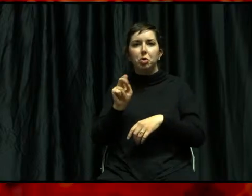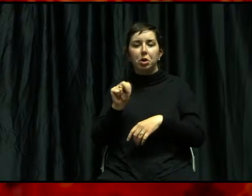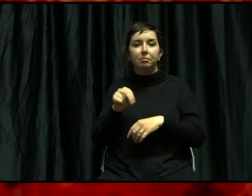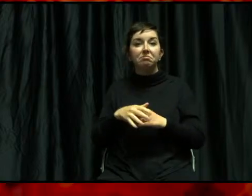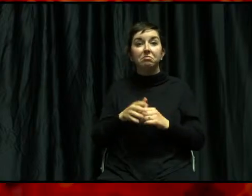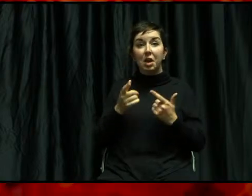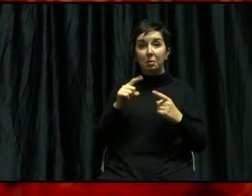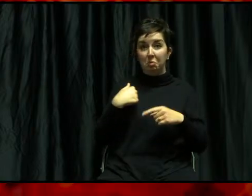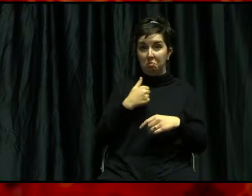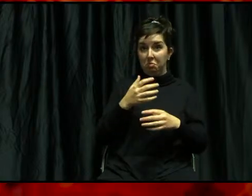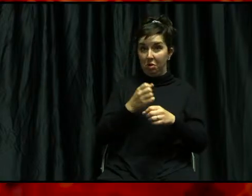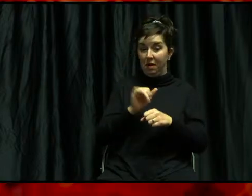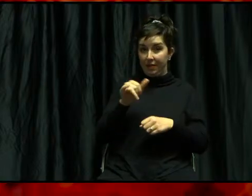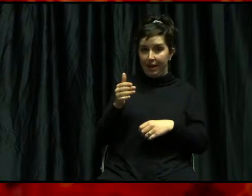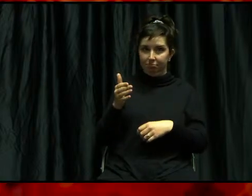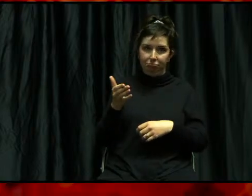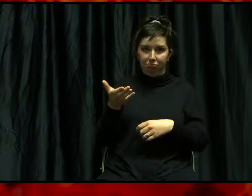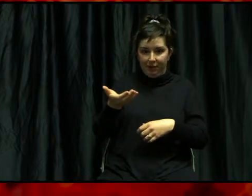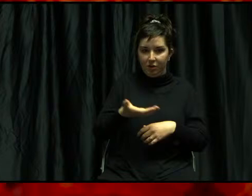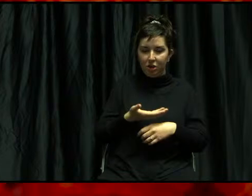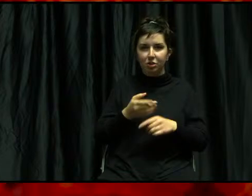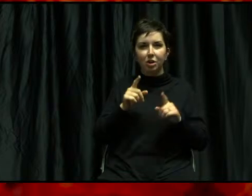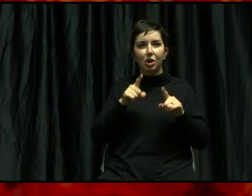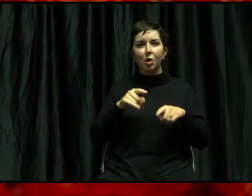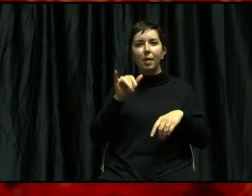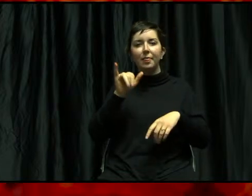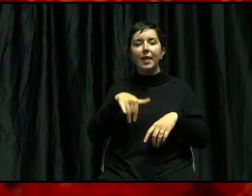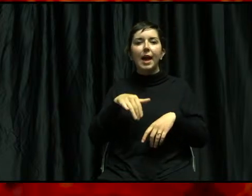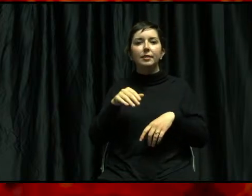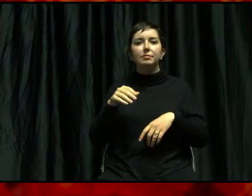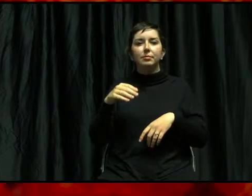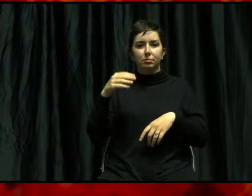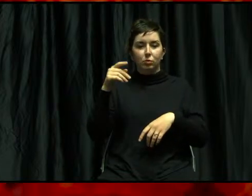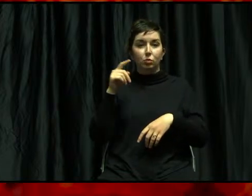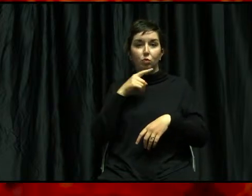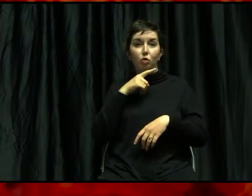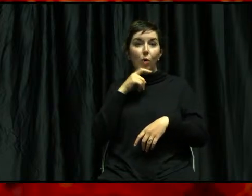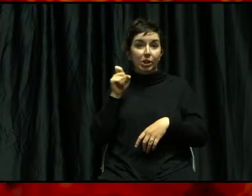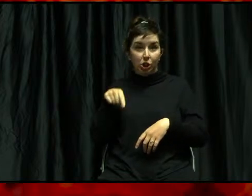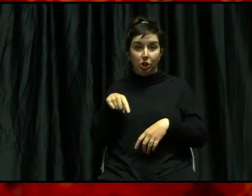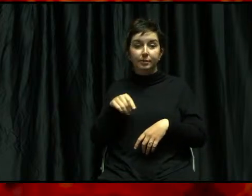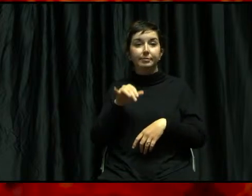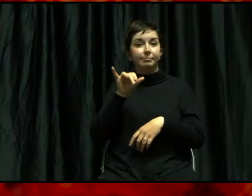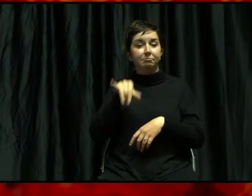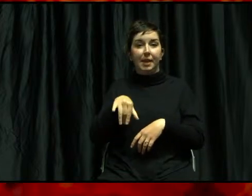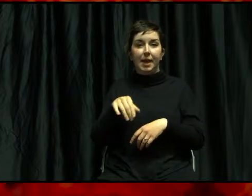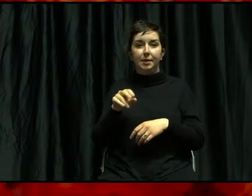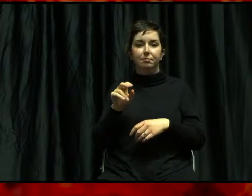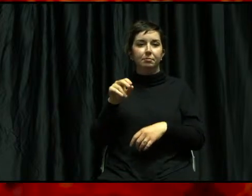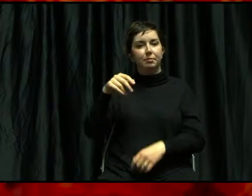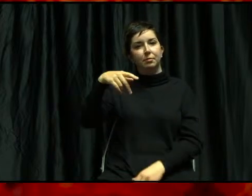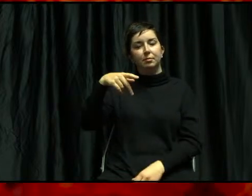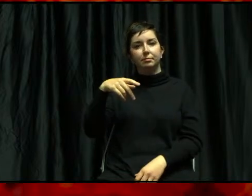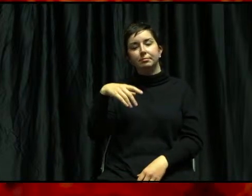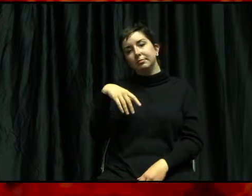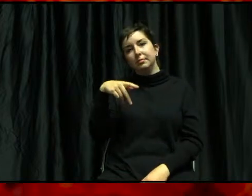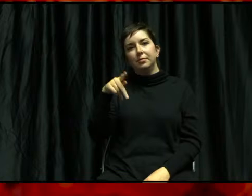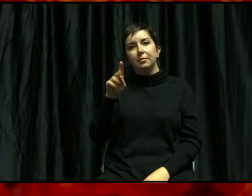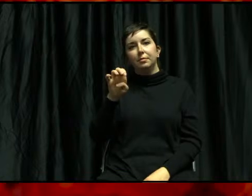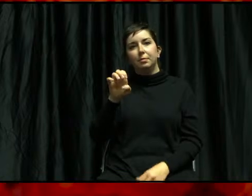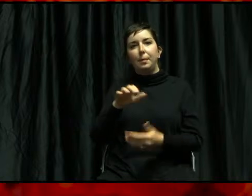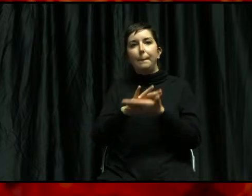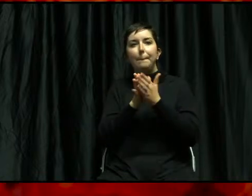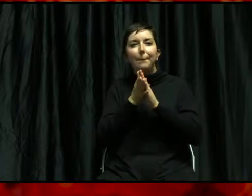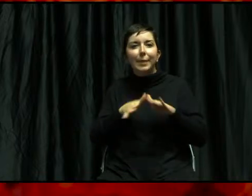to come and speak around the peace table in the Soviet Union, and the 8 of us went over and spoke, and